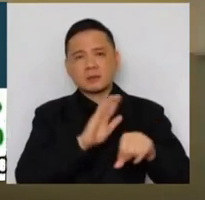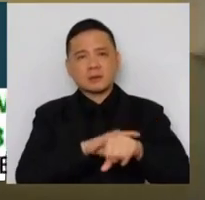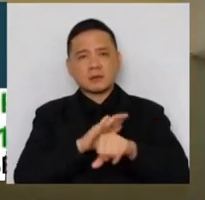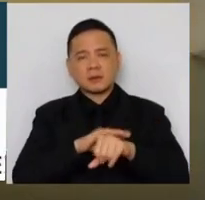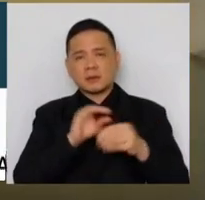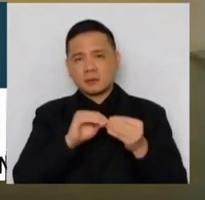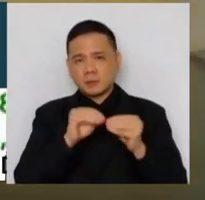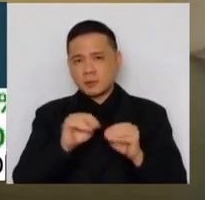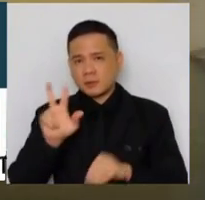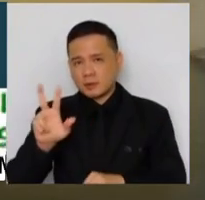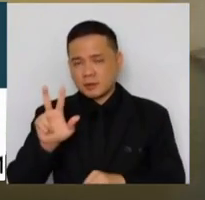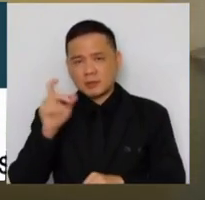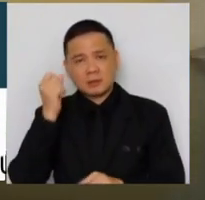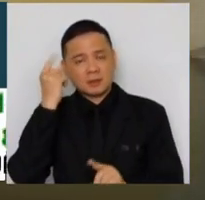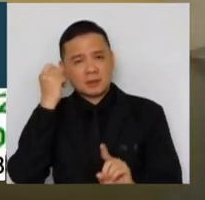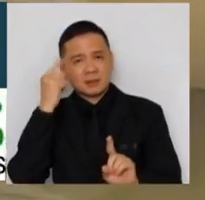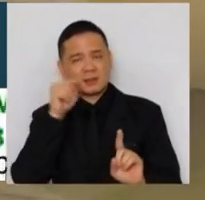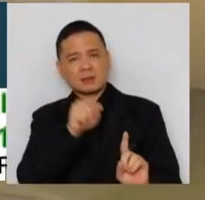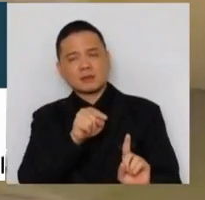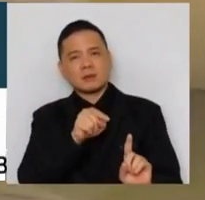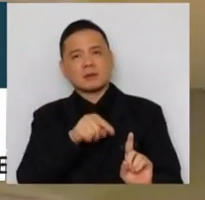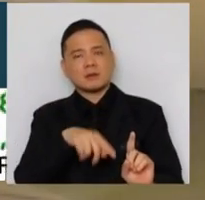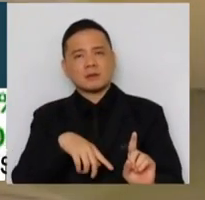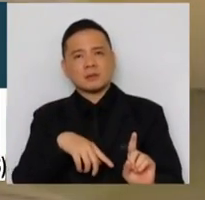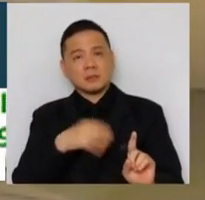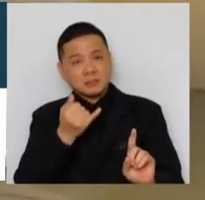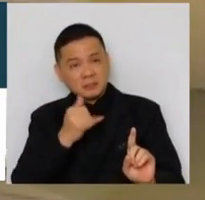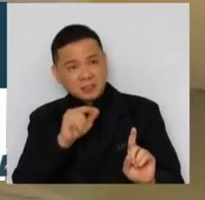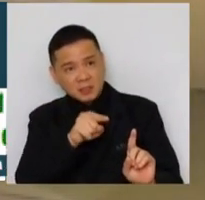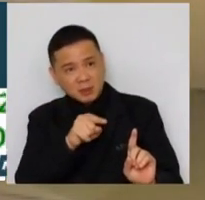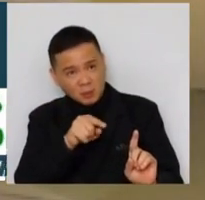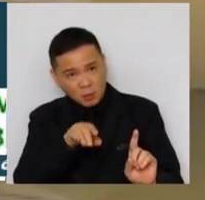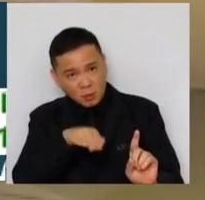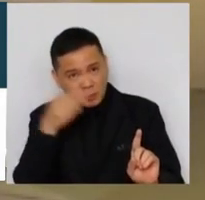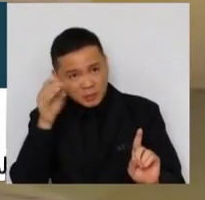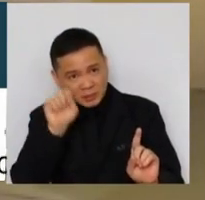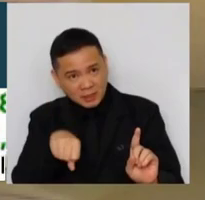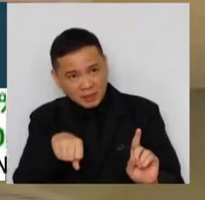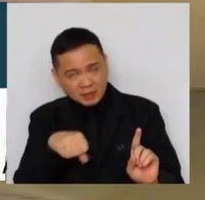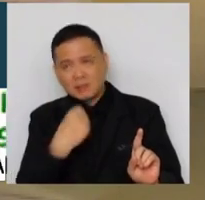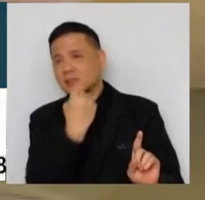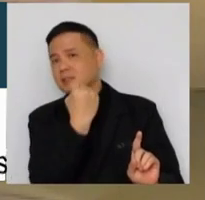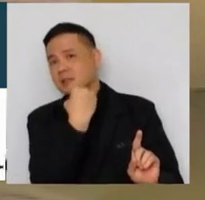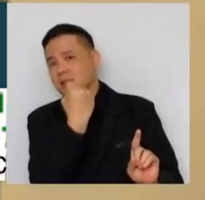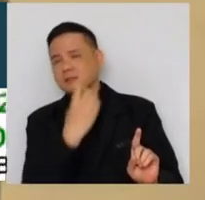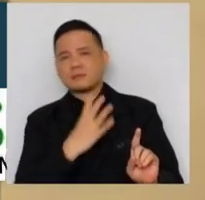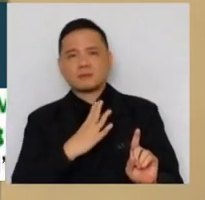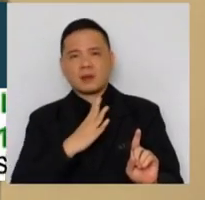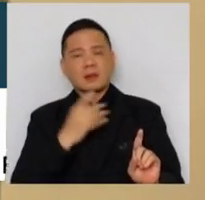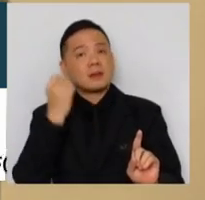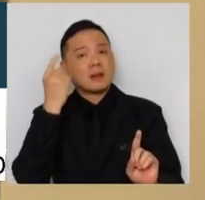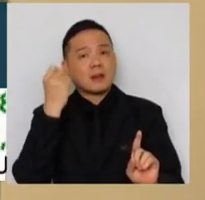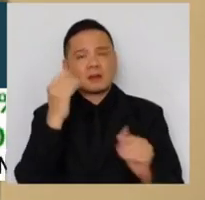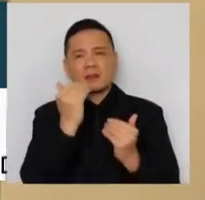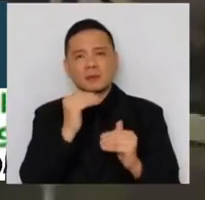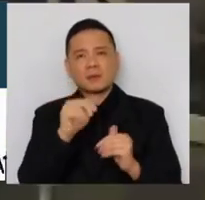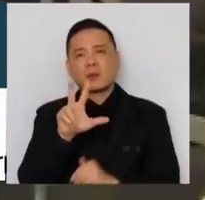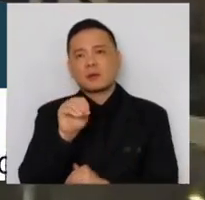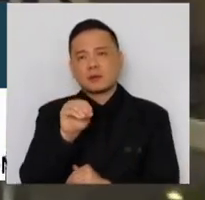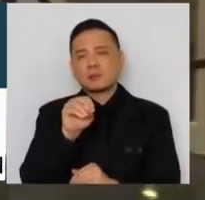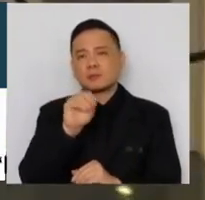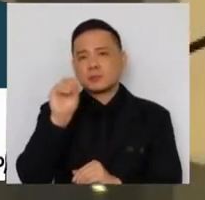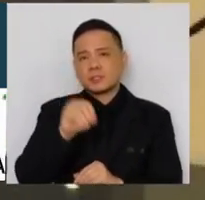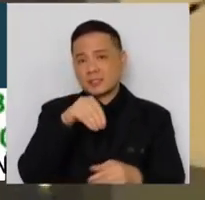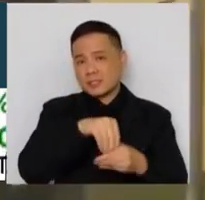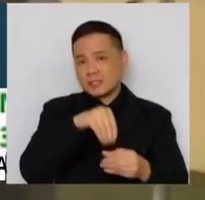they really appealed and requested that they be allowed to open. So yes, 30% indoor capacity for cinemas